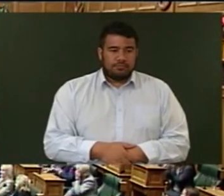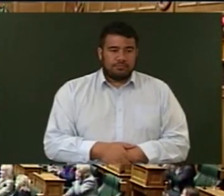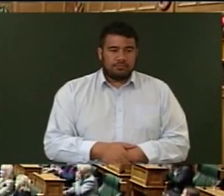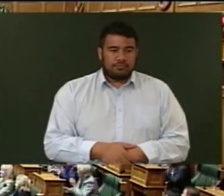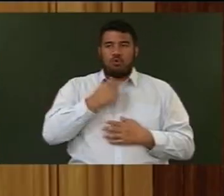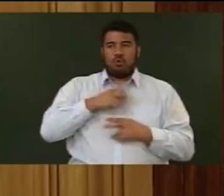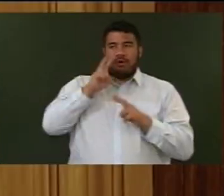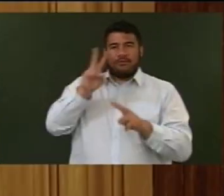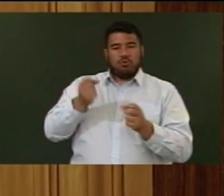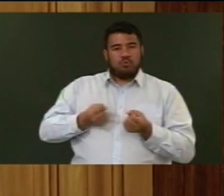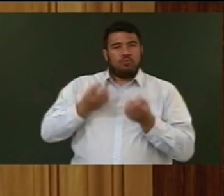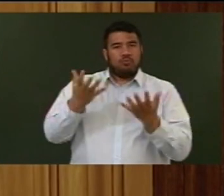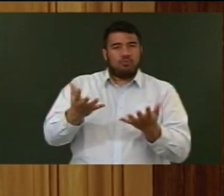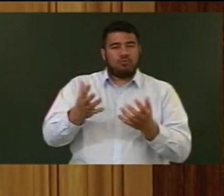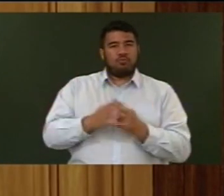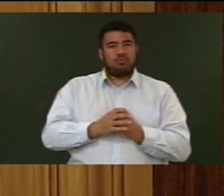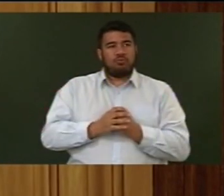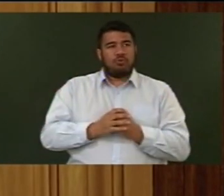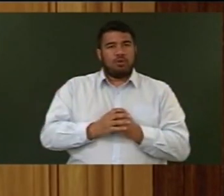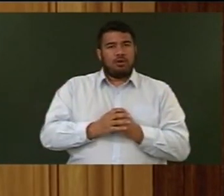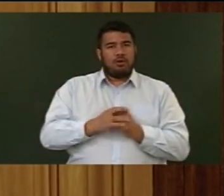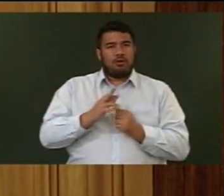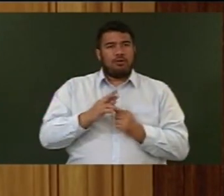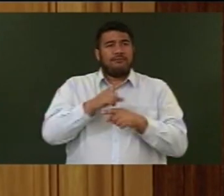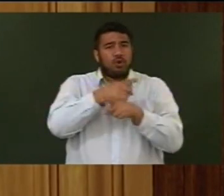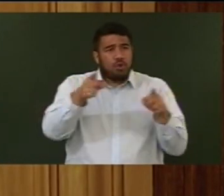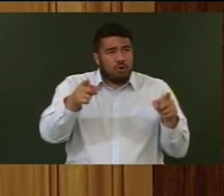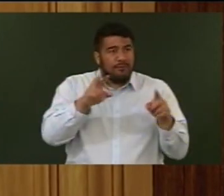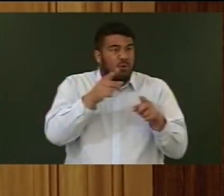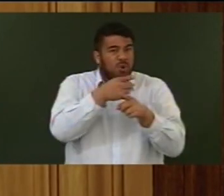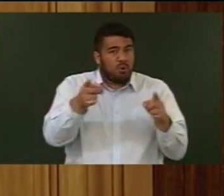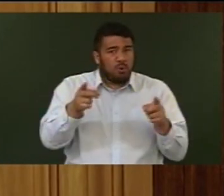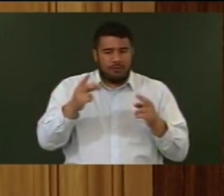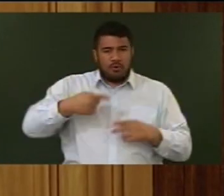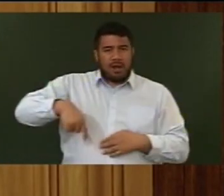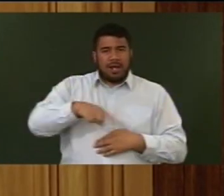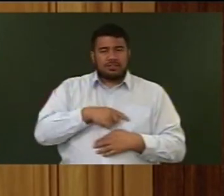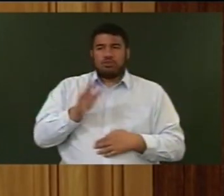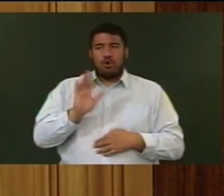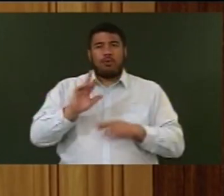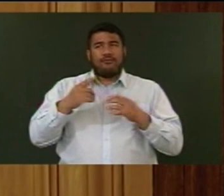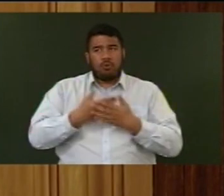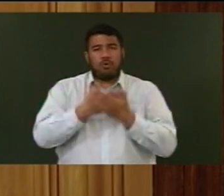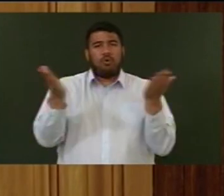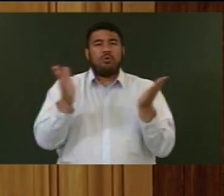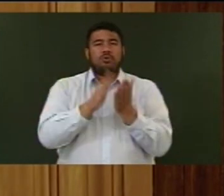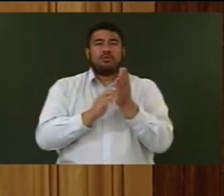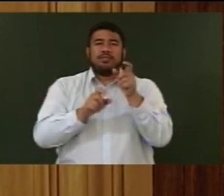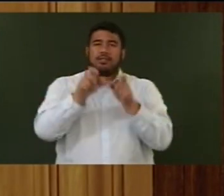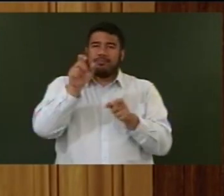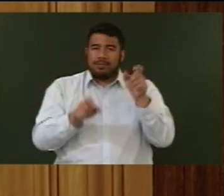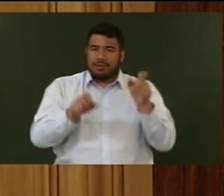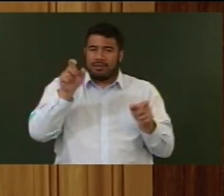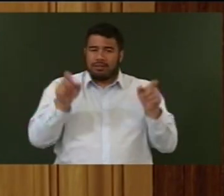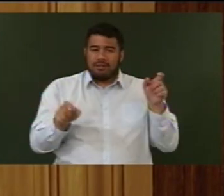not for your sake, not for our sake, but for the sake of the people of New Zealand. It is through